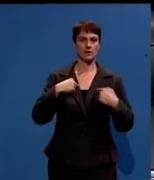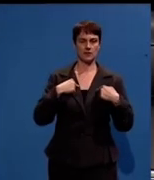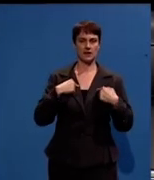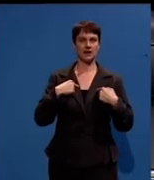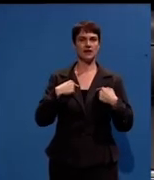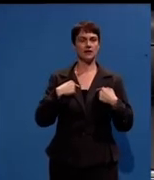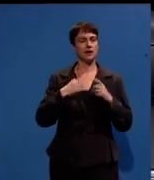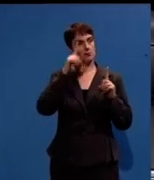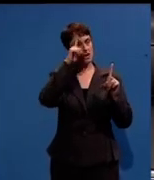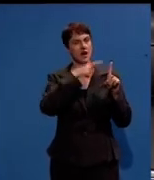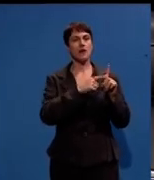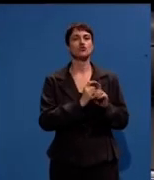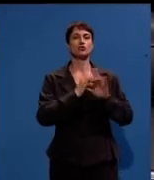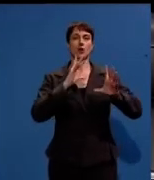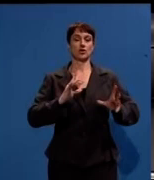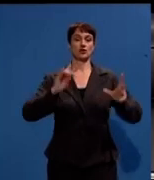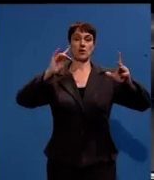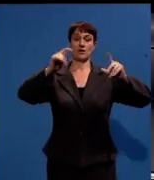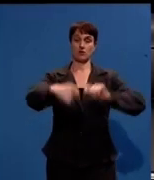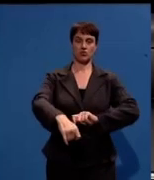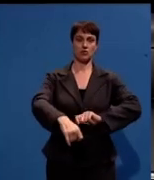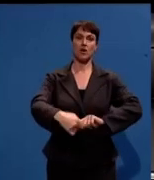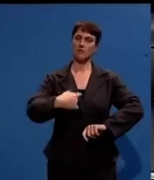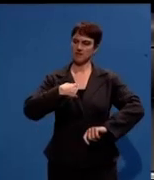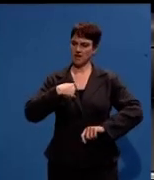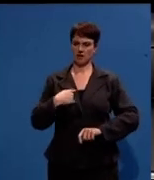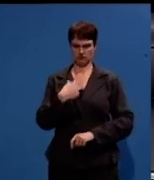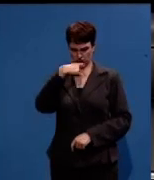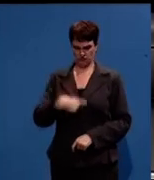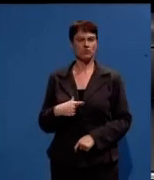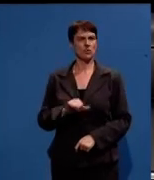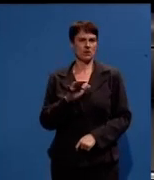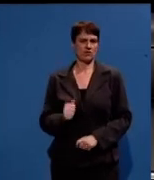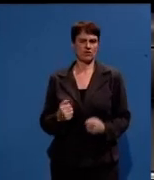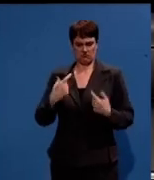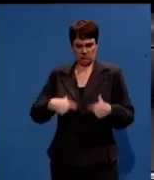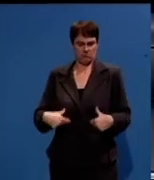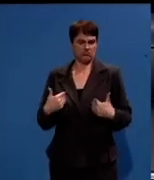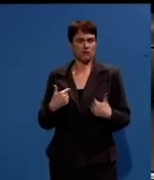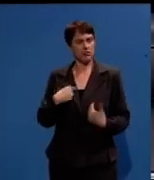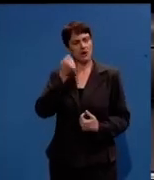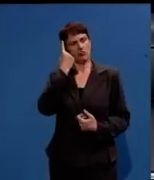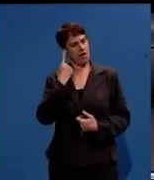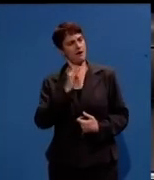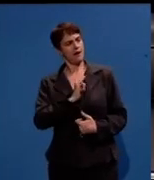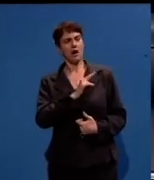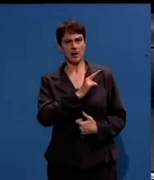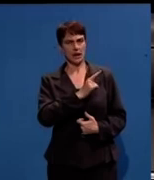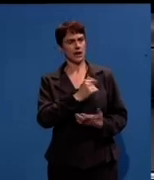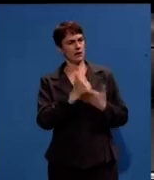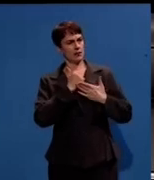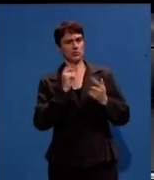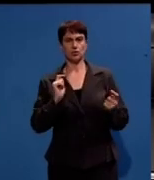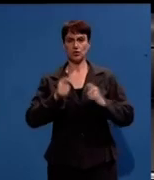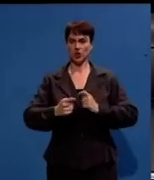that Madiba started, me as an ordinary citizen has realized how much change, you know, you